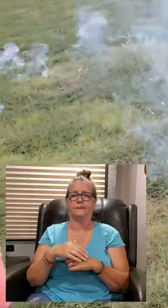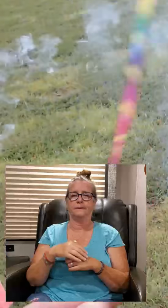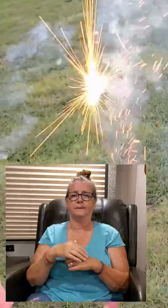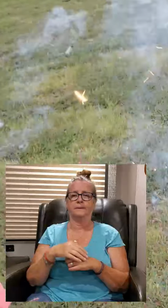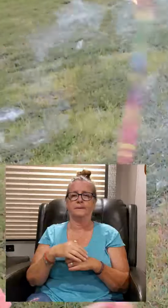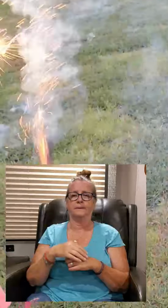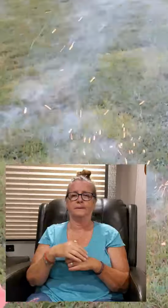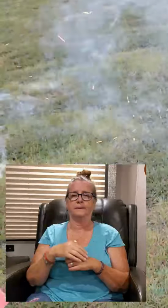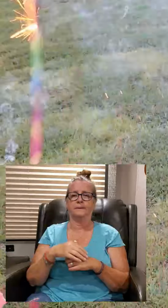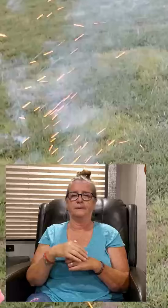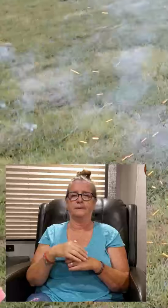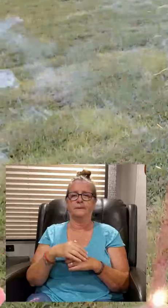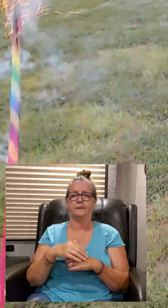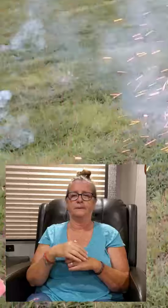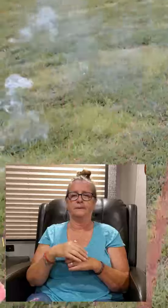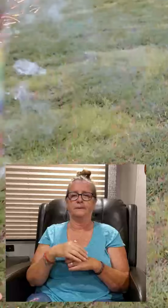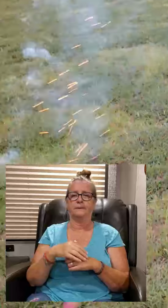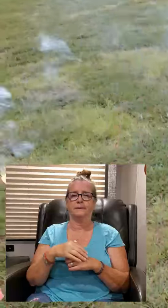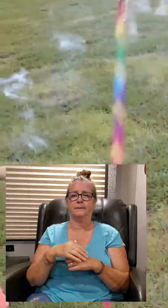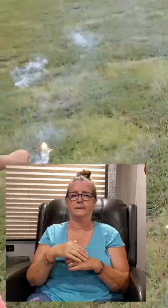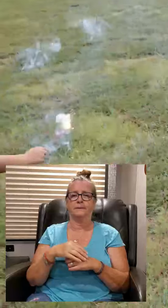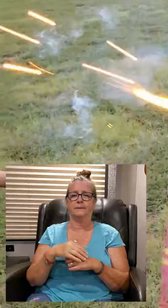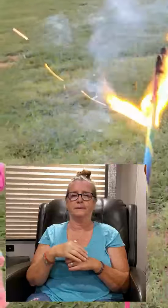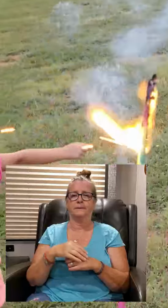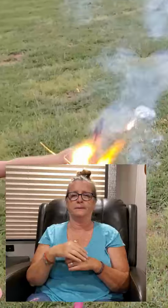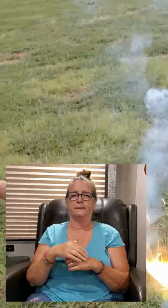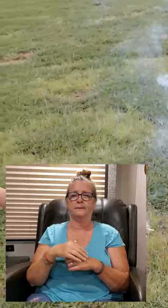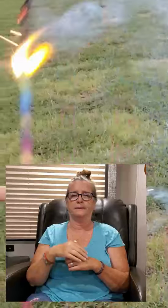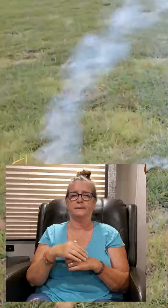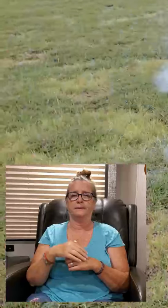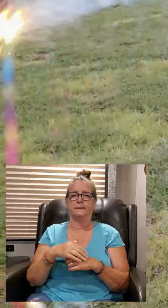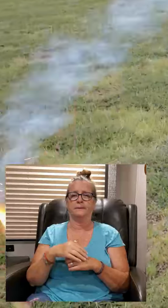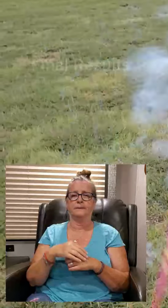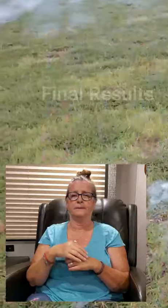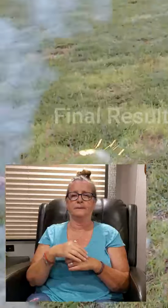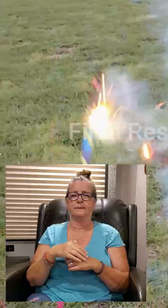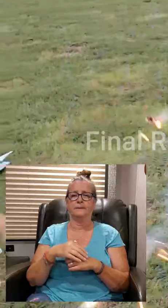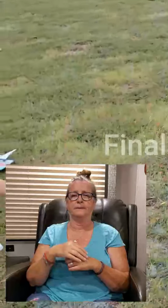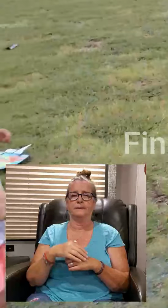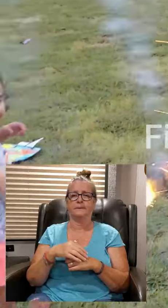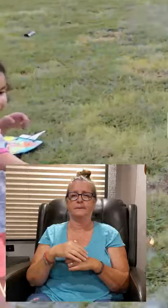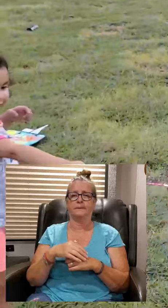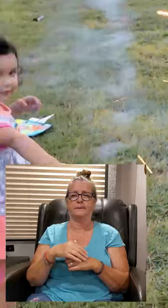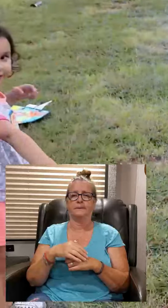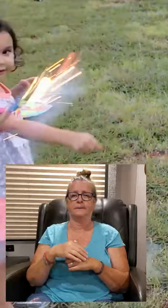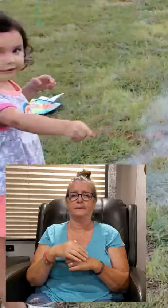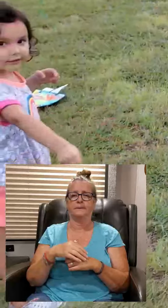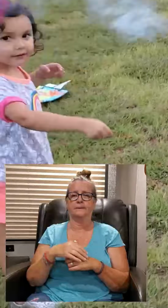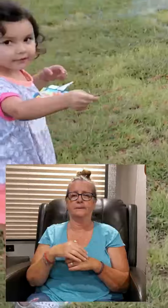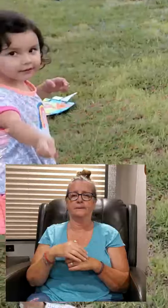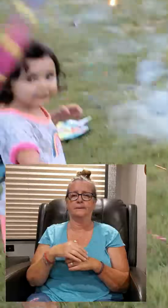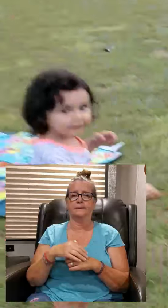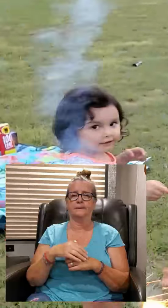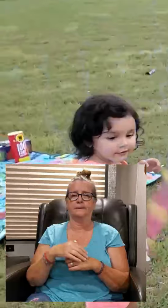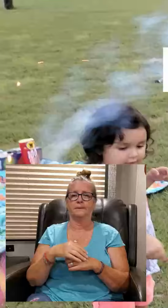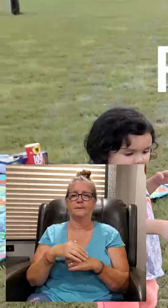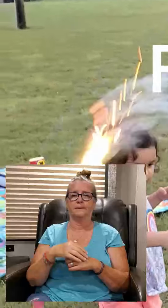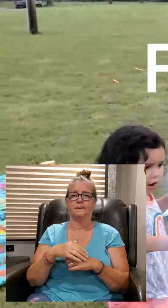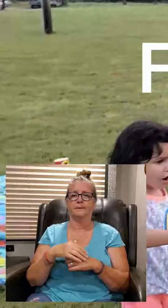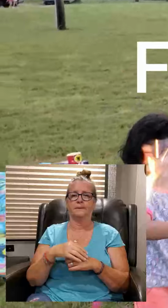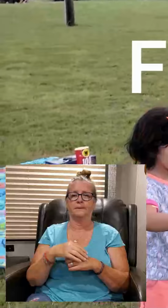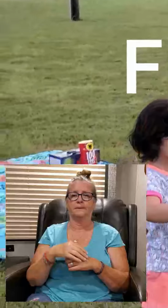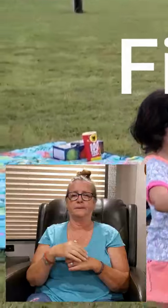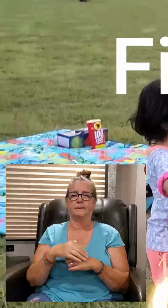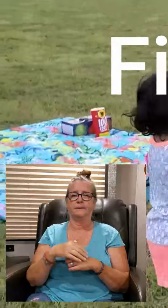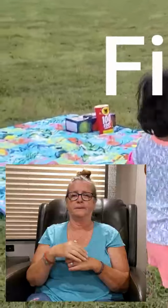did the project. It was 94 degrees the next day, and I took measurements, and our